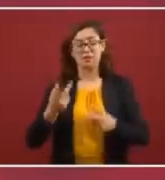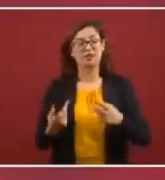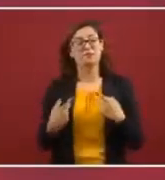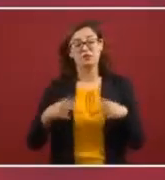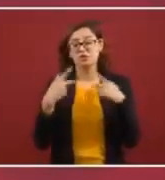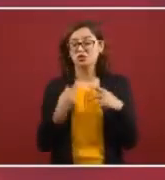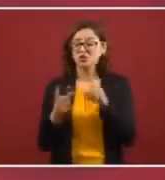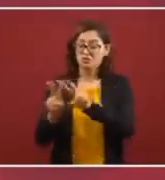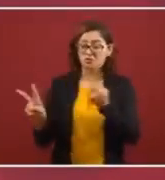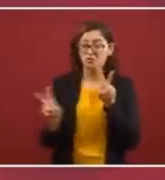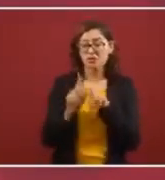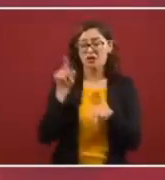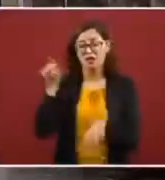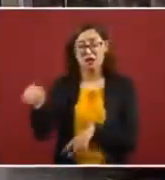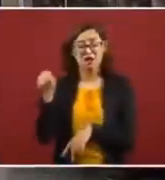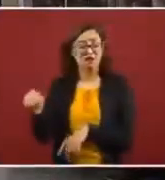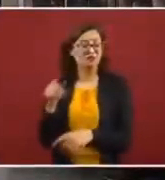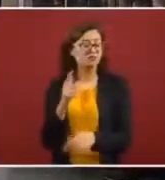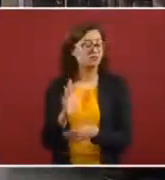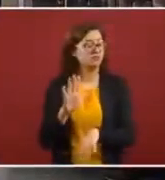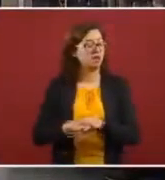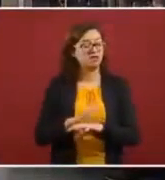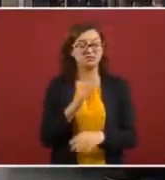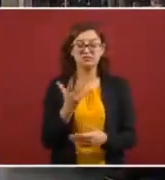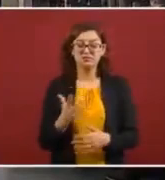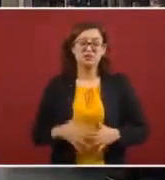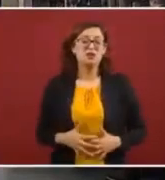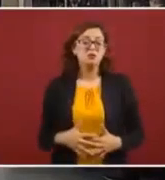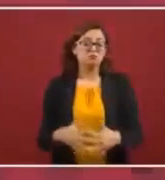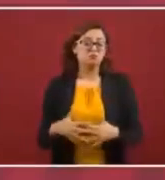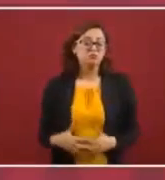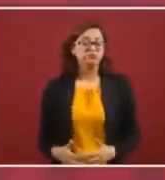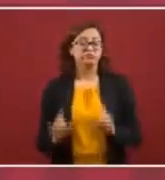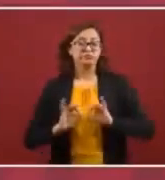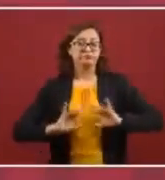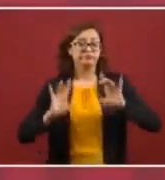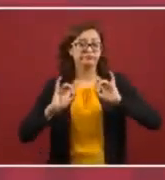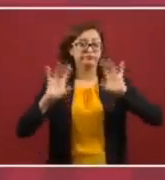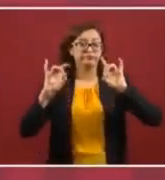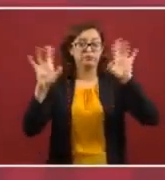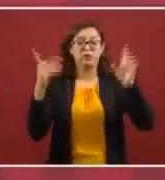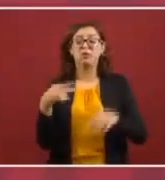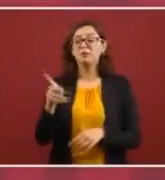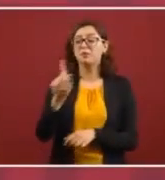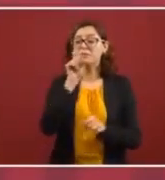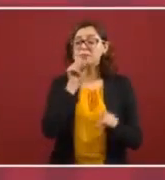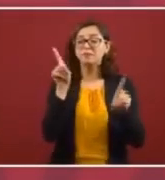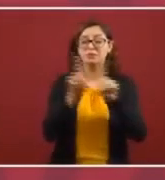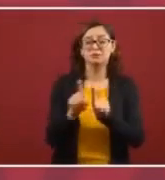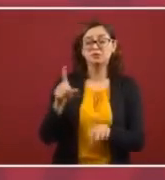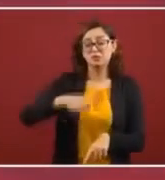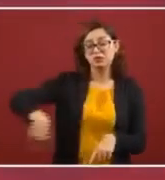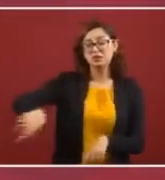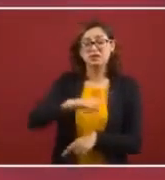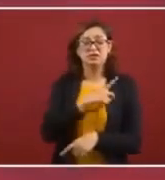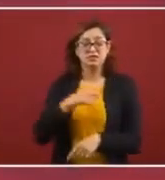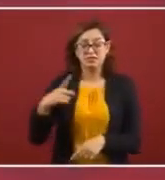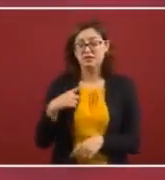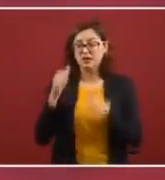We know that it happens in the most vulnerable population, but also in a series of months.